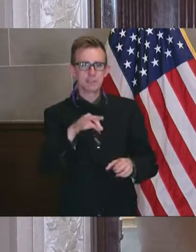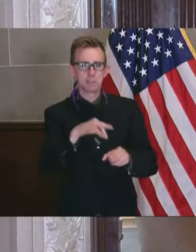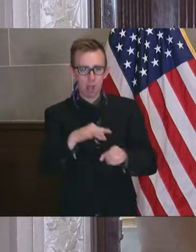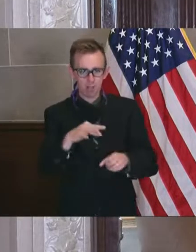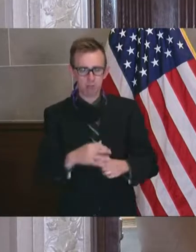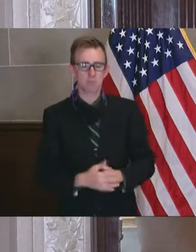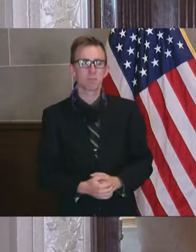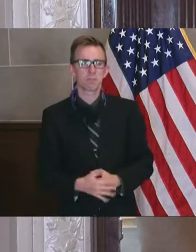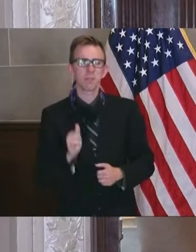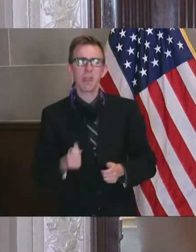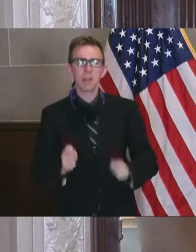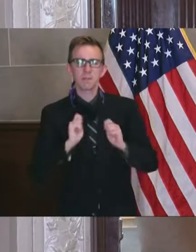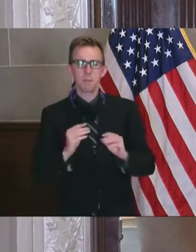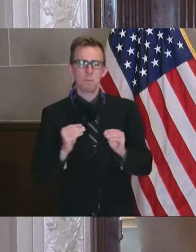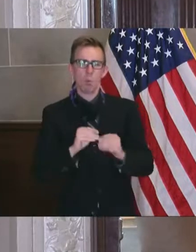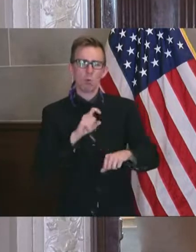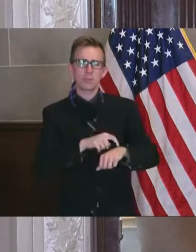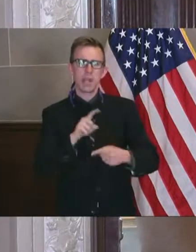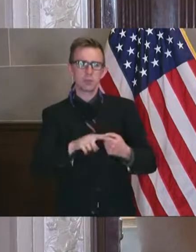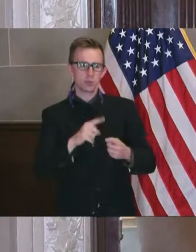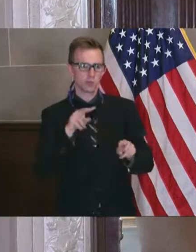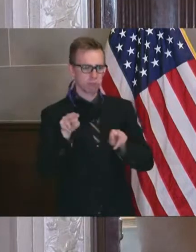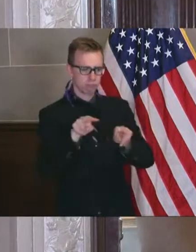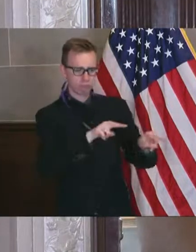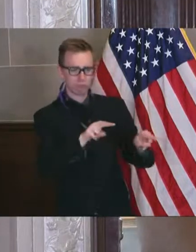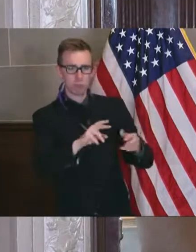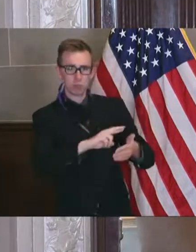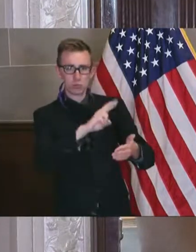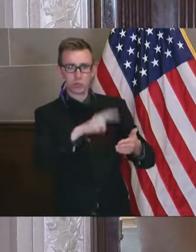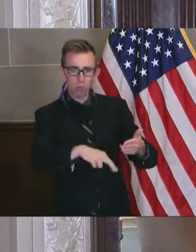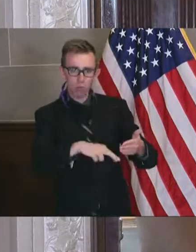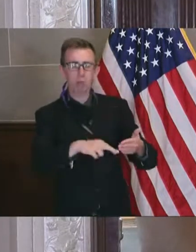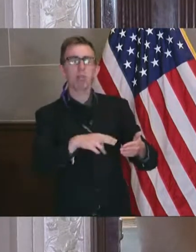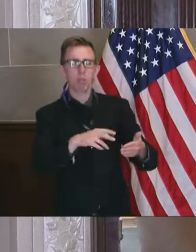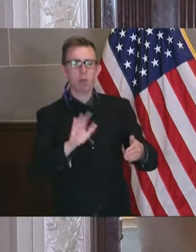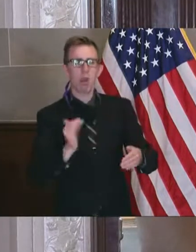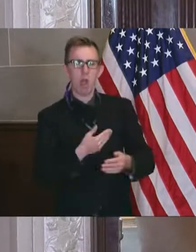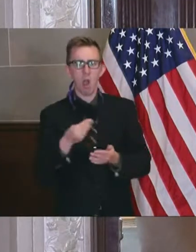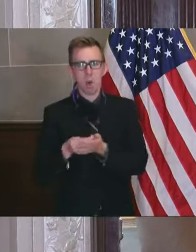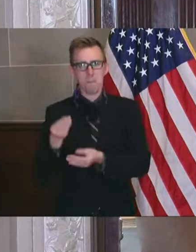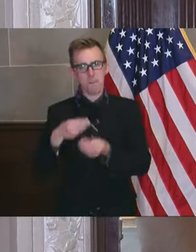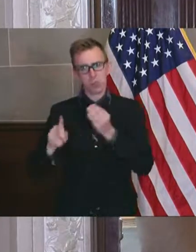give us more time to account for the outcome in our state budget.